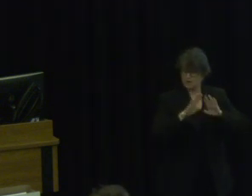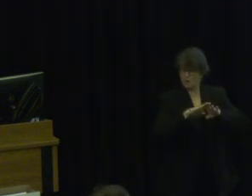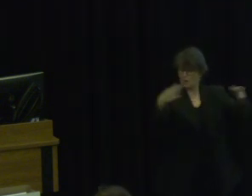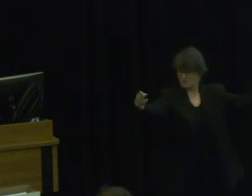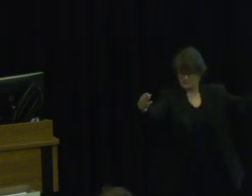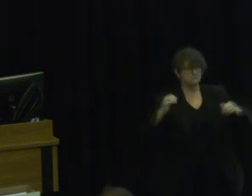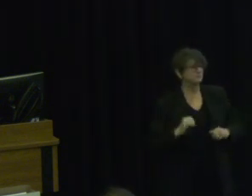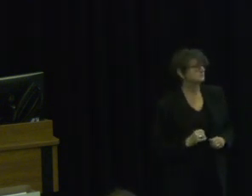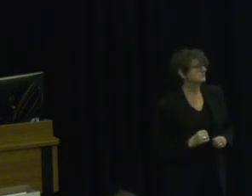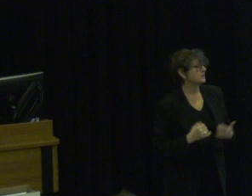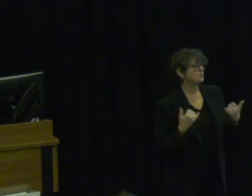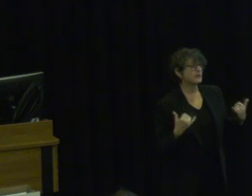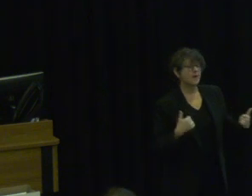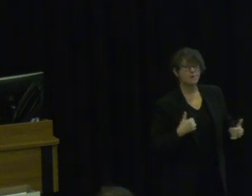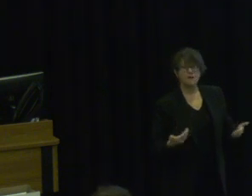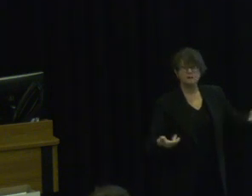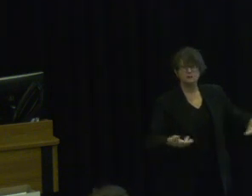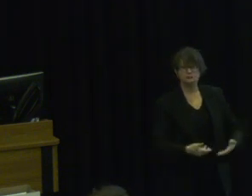of